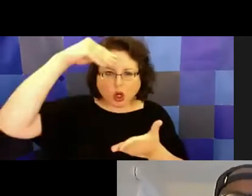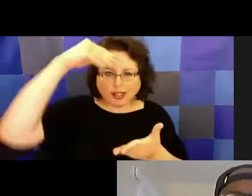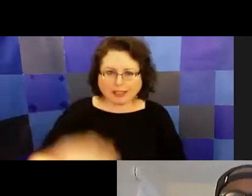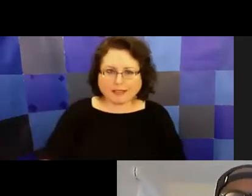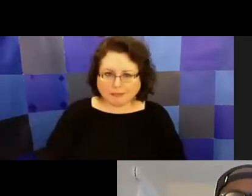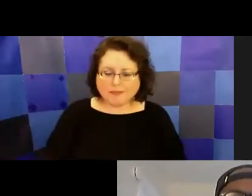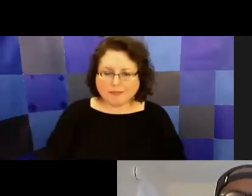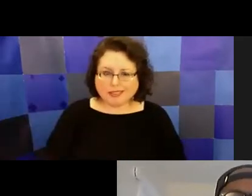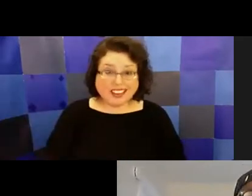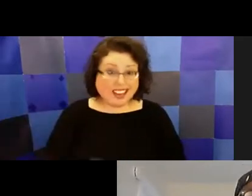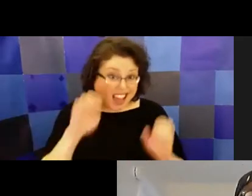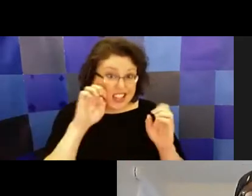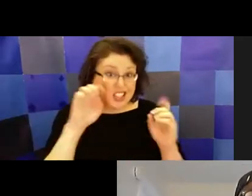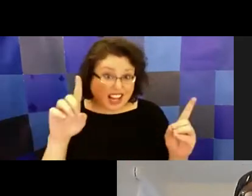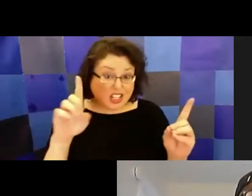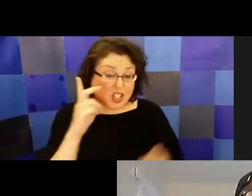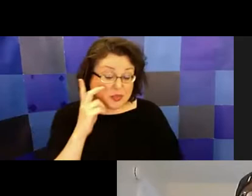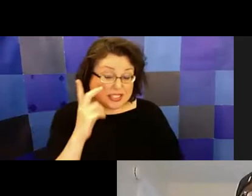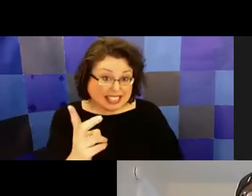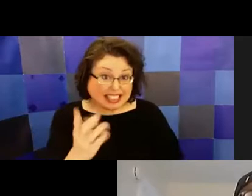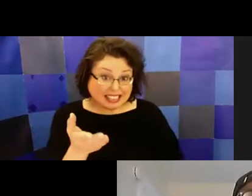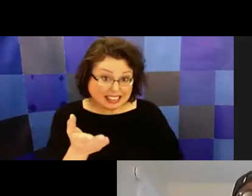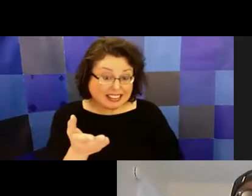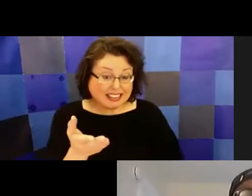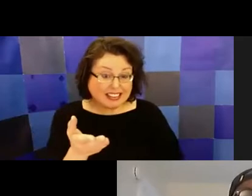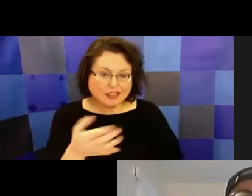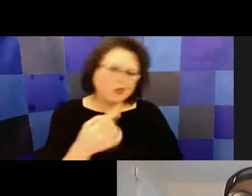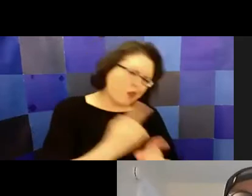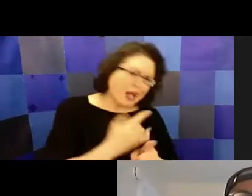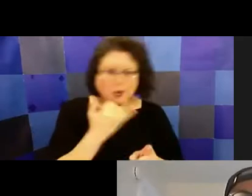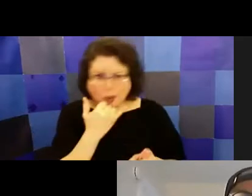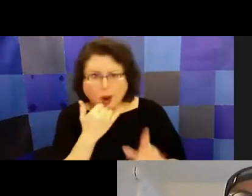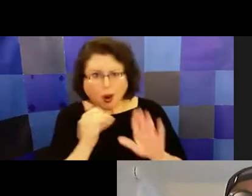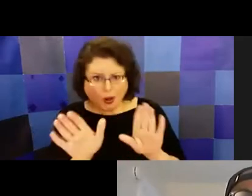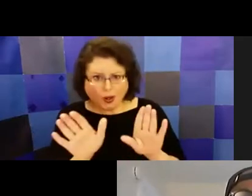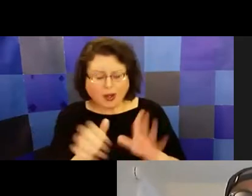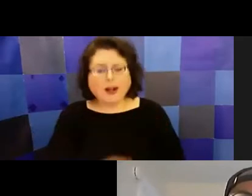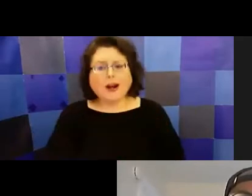Because education was seen rightfully or wrongly